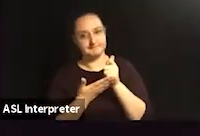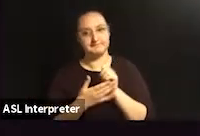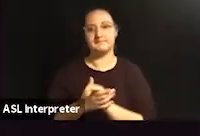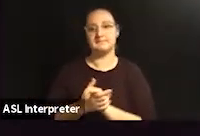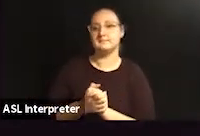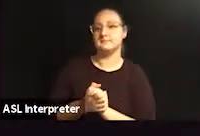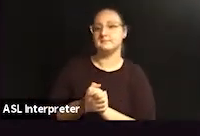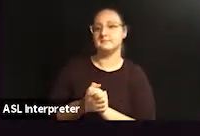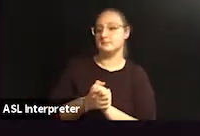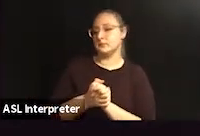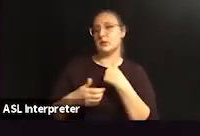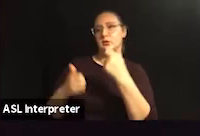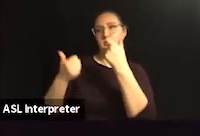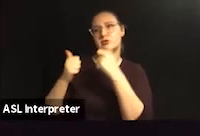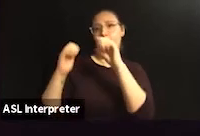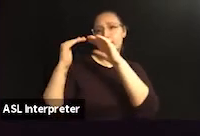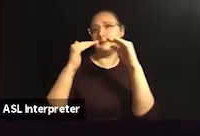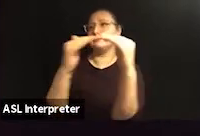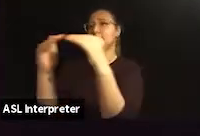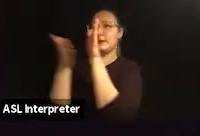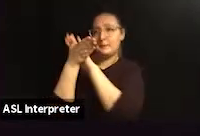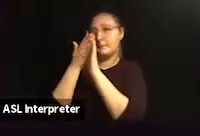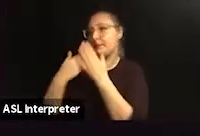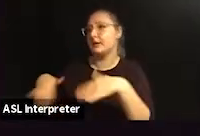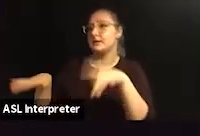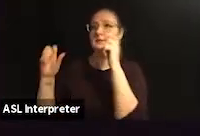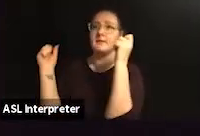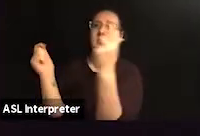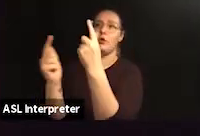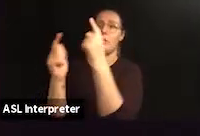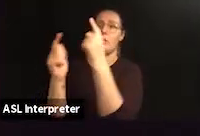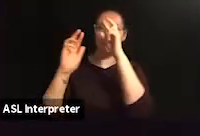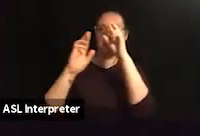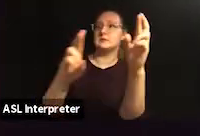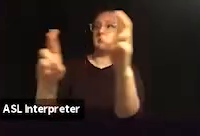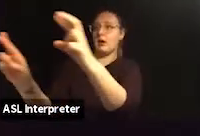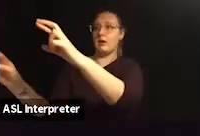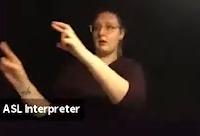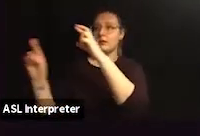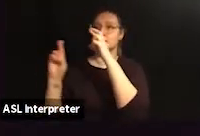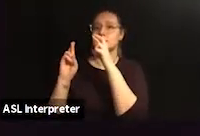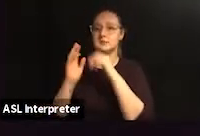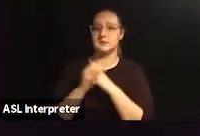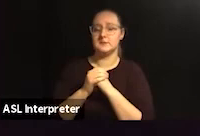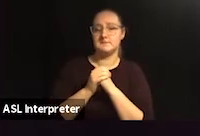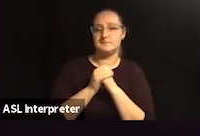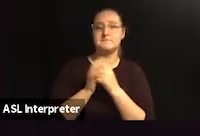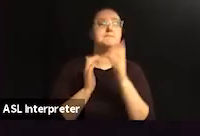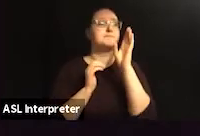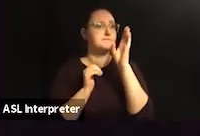and peace among all people and respect the dignity of every human being? I will, with God's